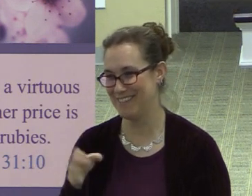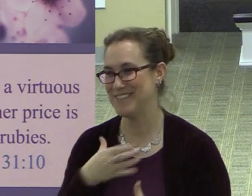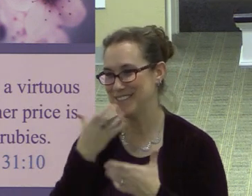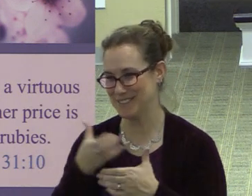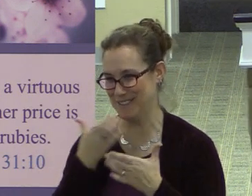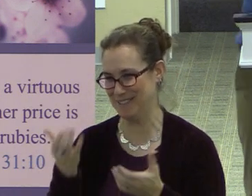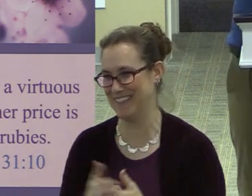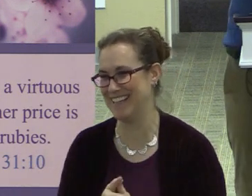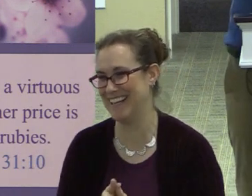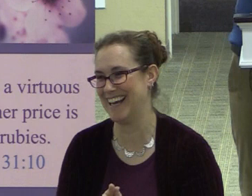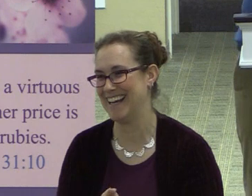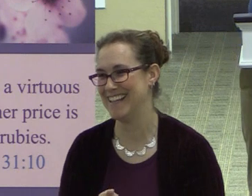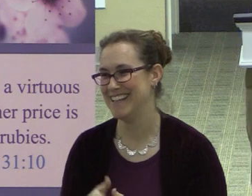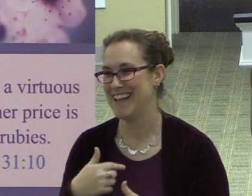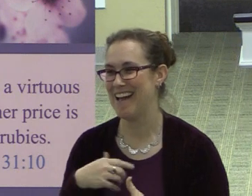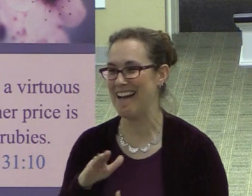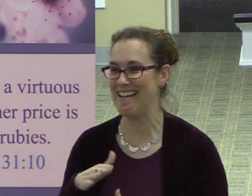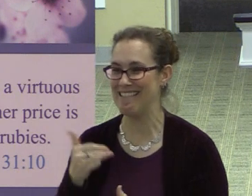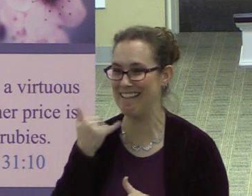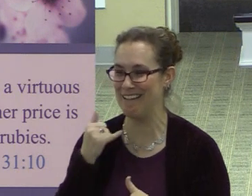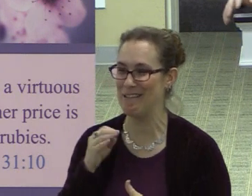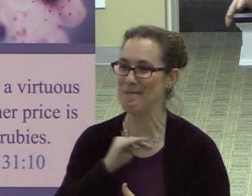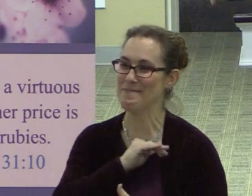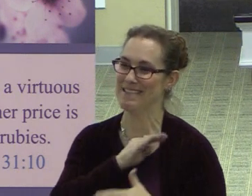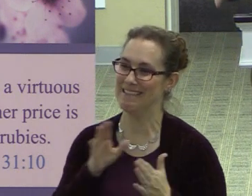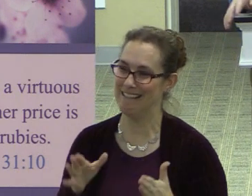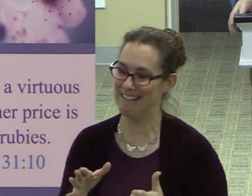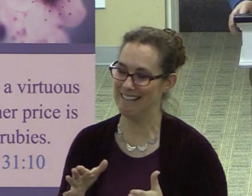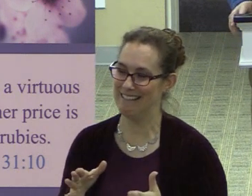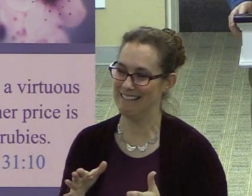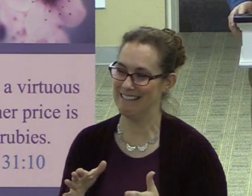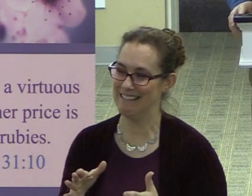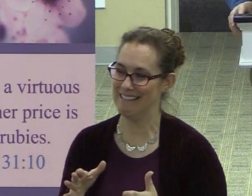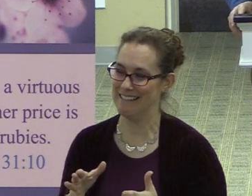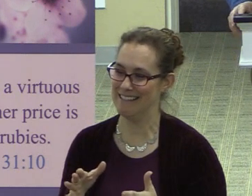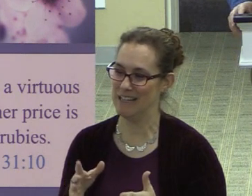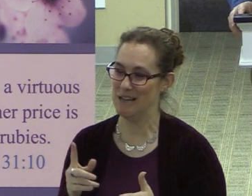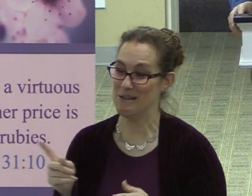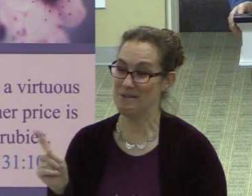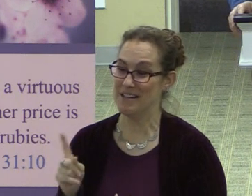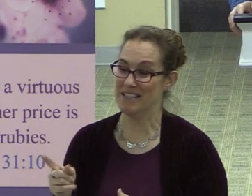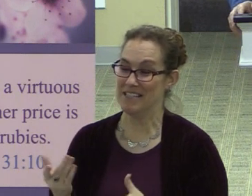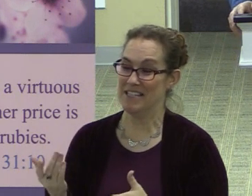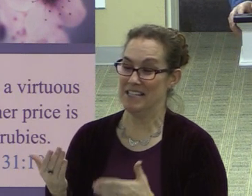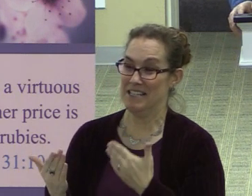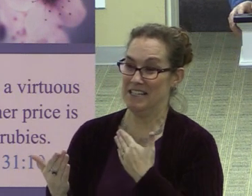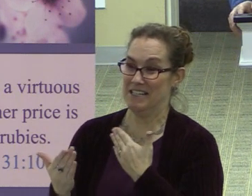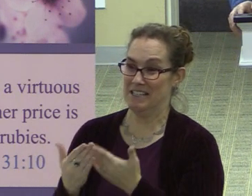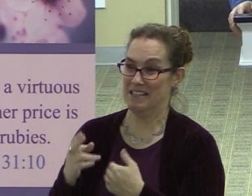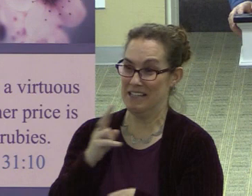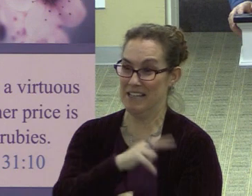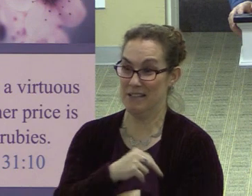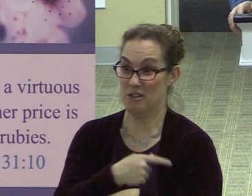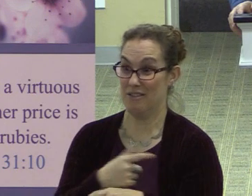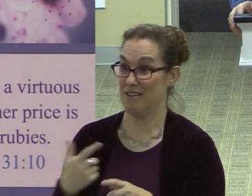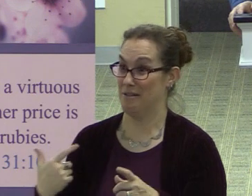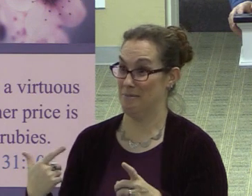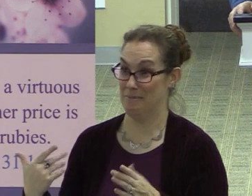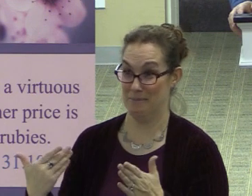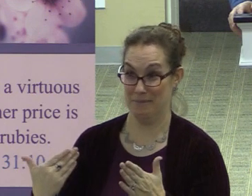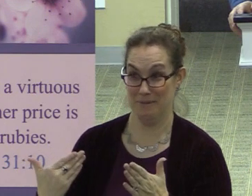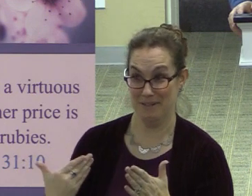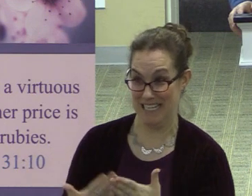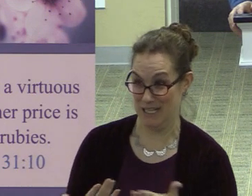And so I called the missionary up, let him know, where's the nearest hospital? Here's my local. He said, you got to come all the way in here. So we're still a couple hours